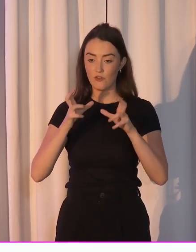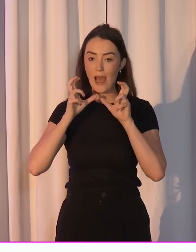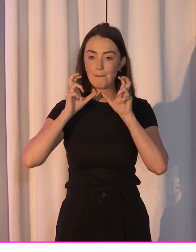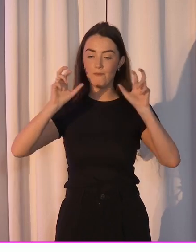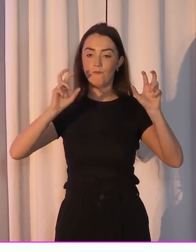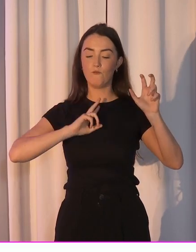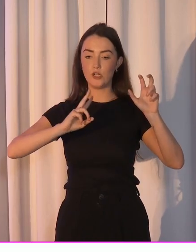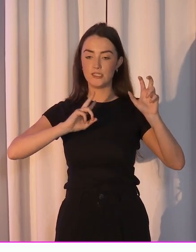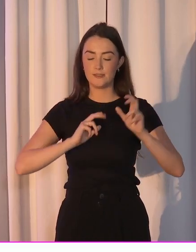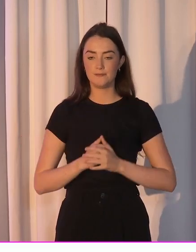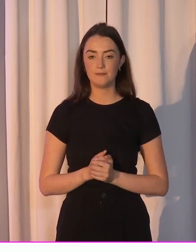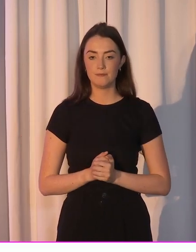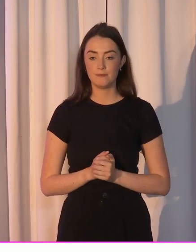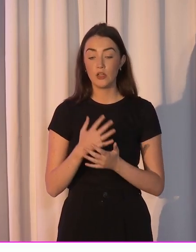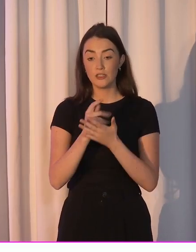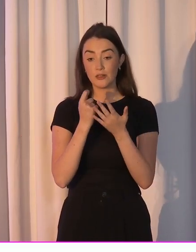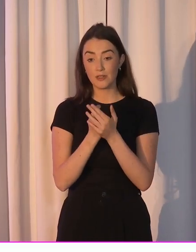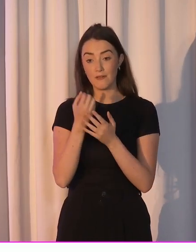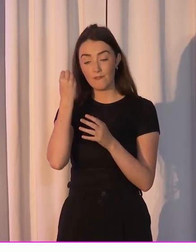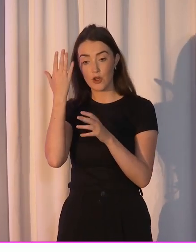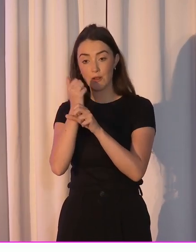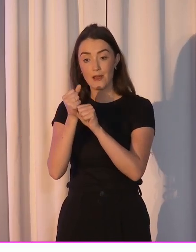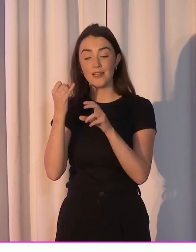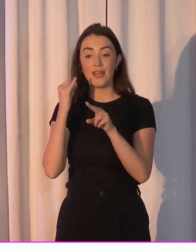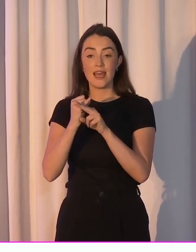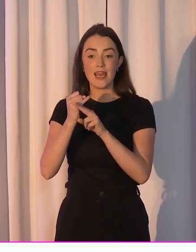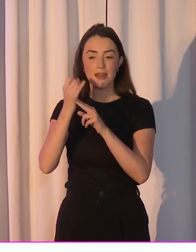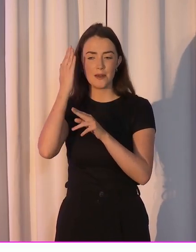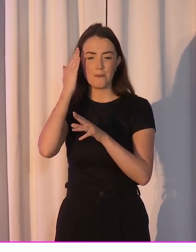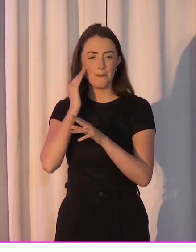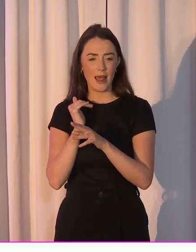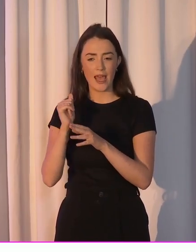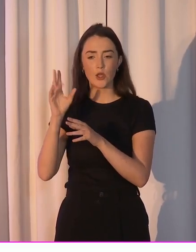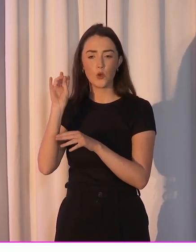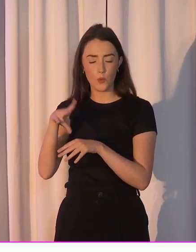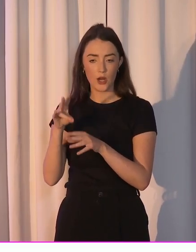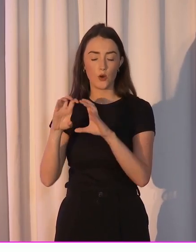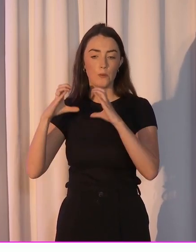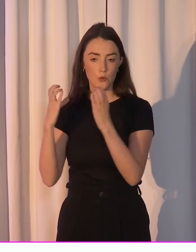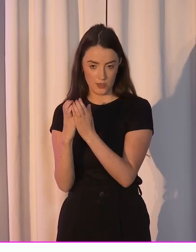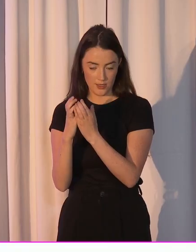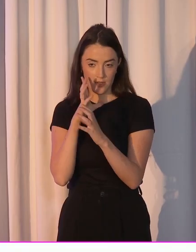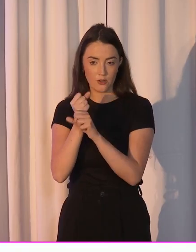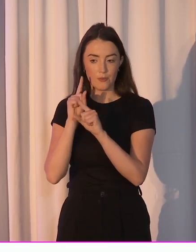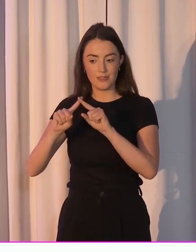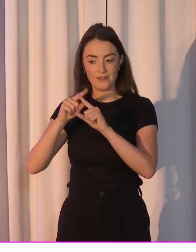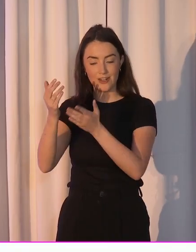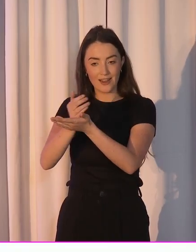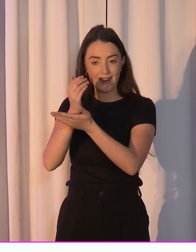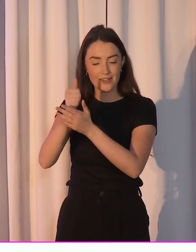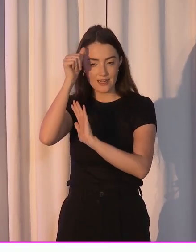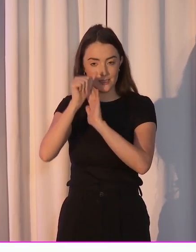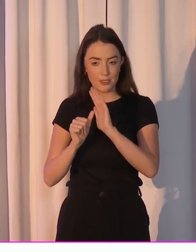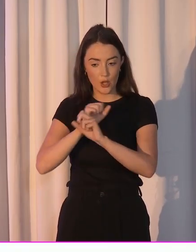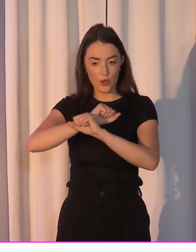voices, often overlooked, especially within the Black queer community. Their art speaks to personal and collective experiences, creating